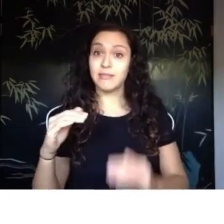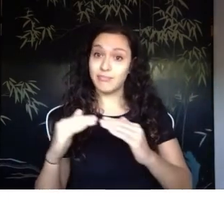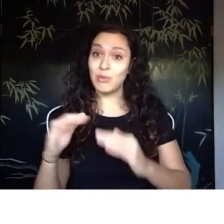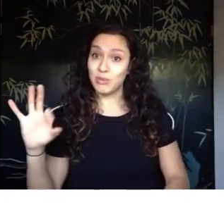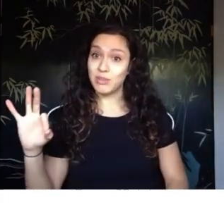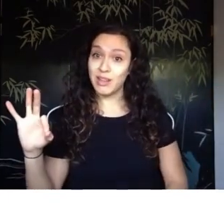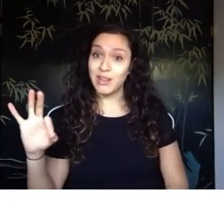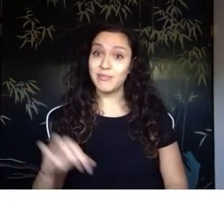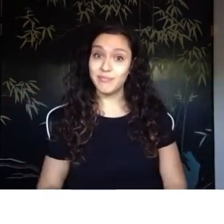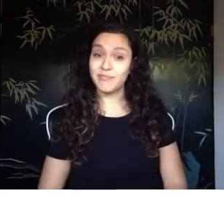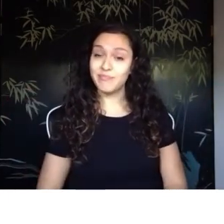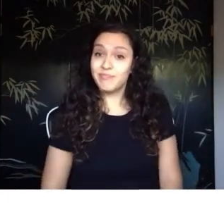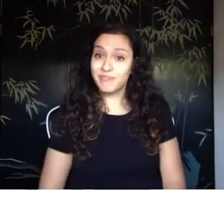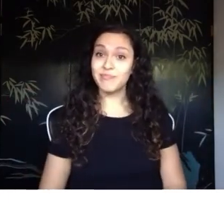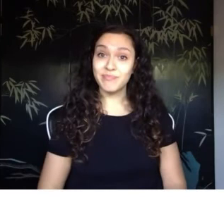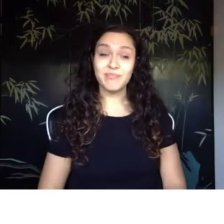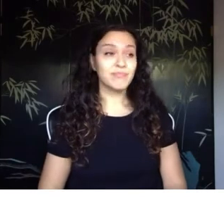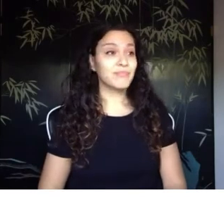side.